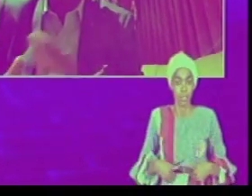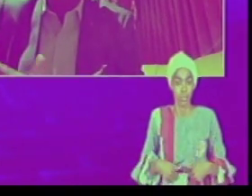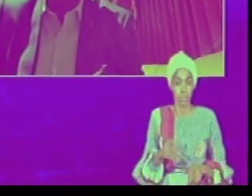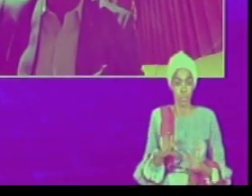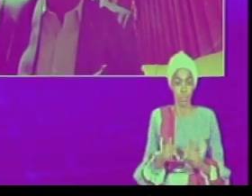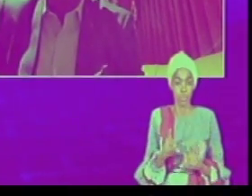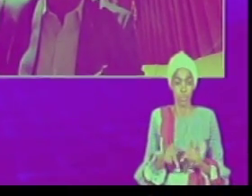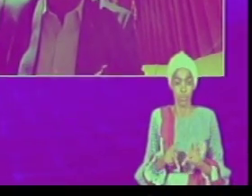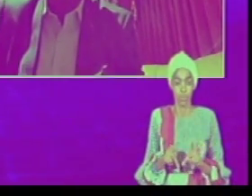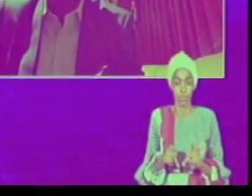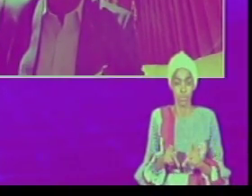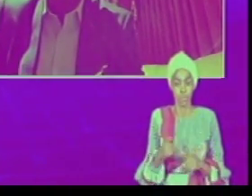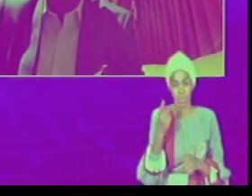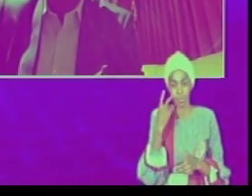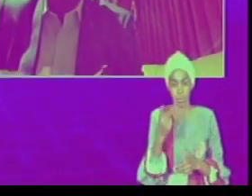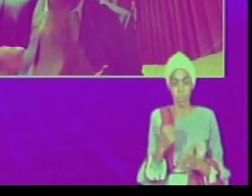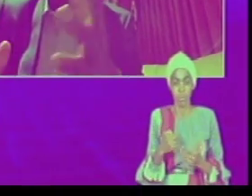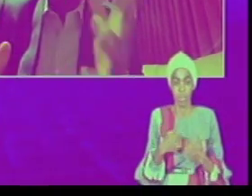Domestic violence,